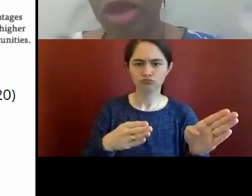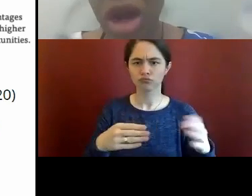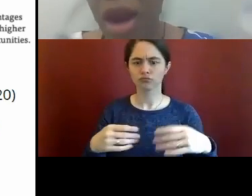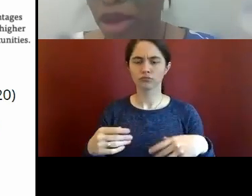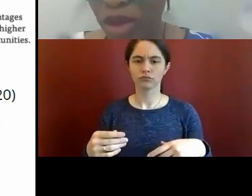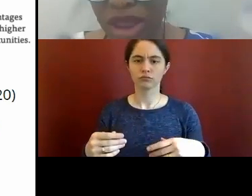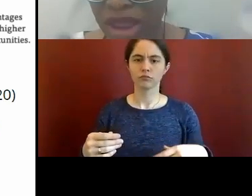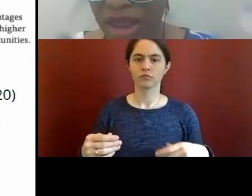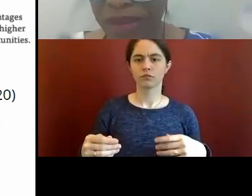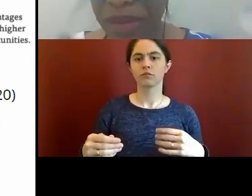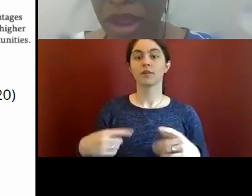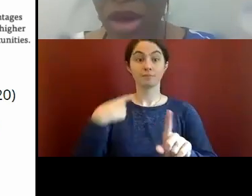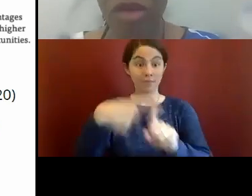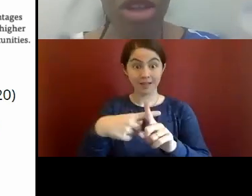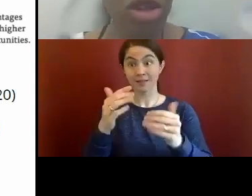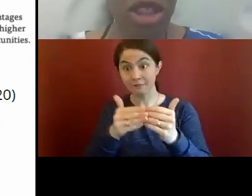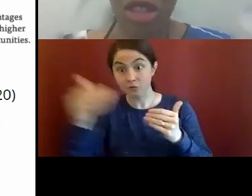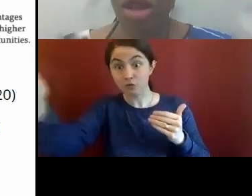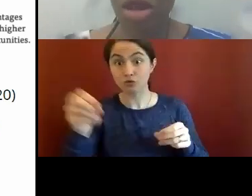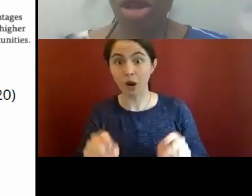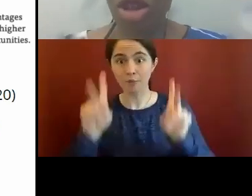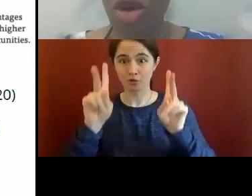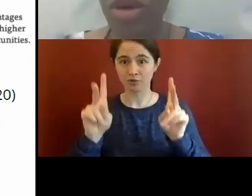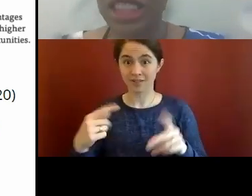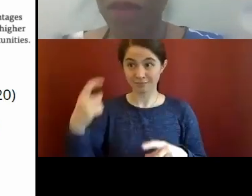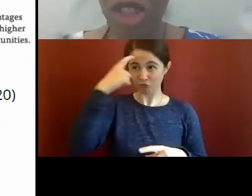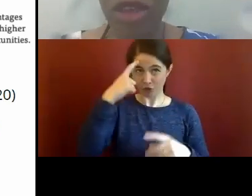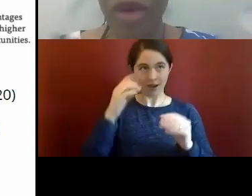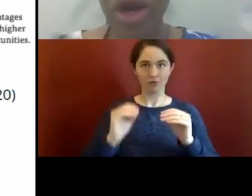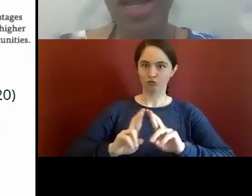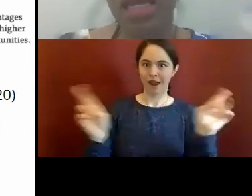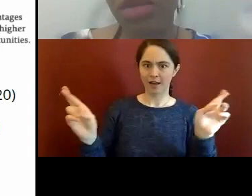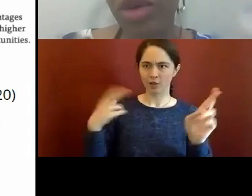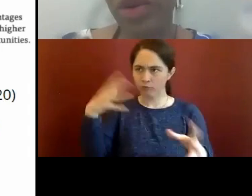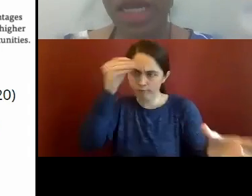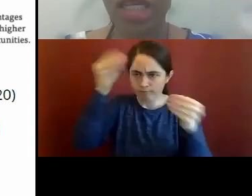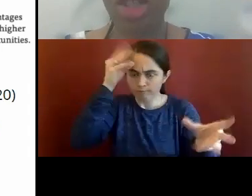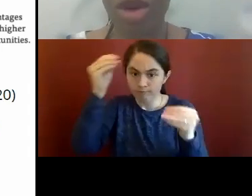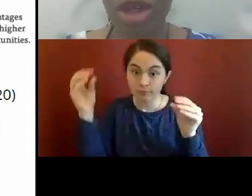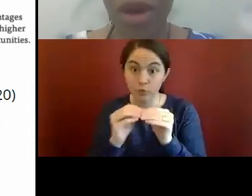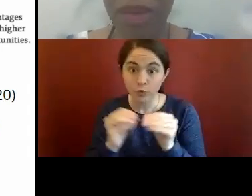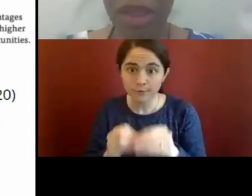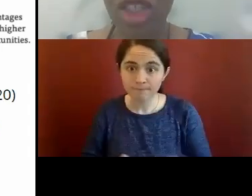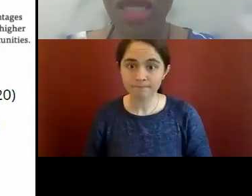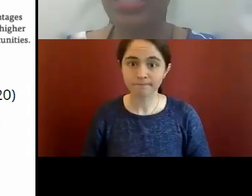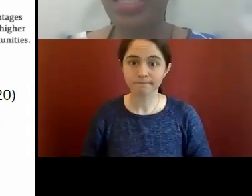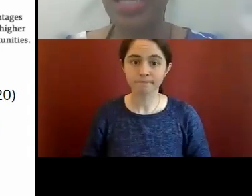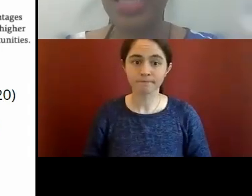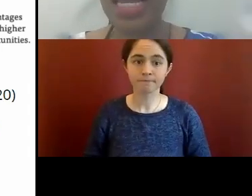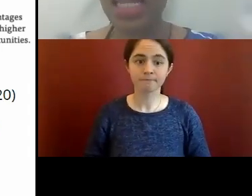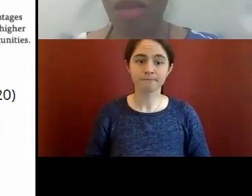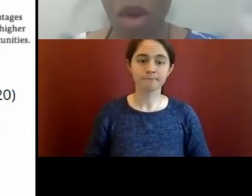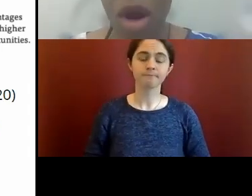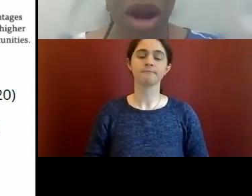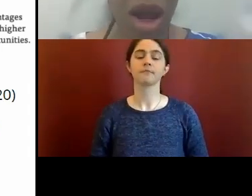for future opportunities. Research continues to show, especially for our immigrant or English learner population,